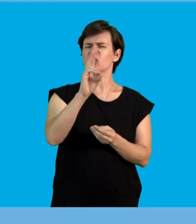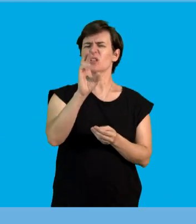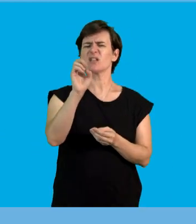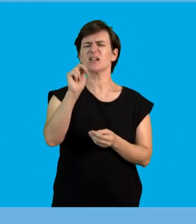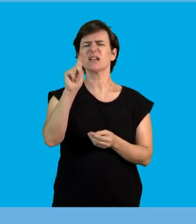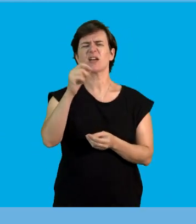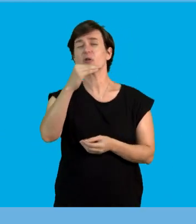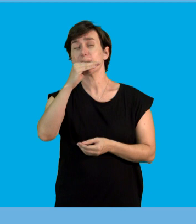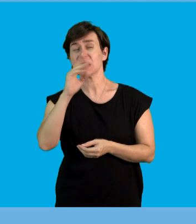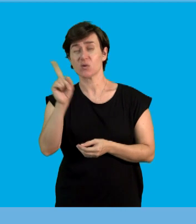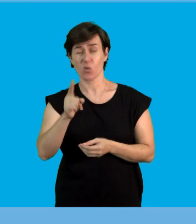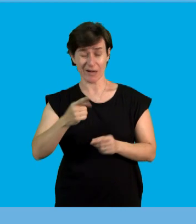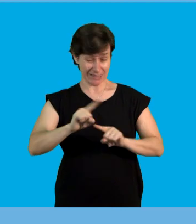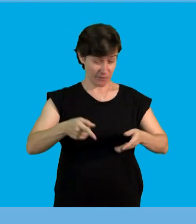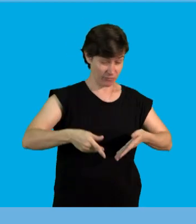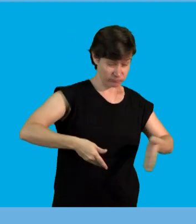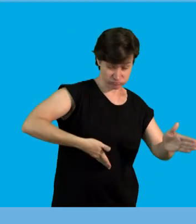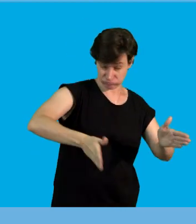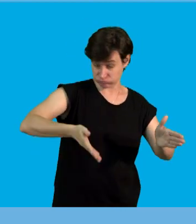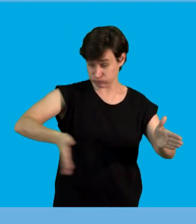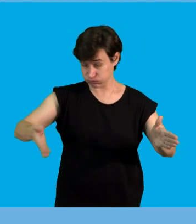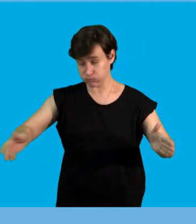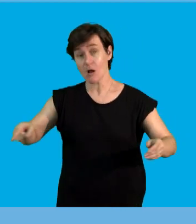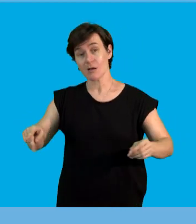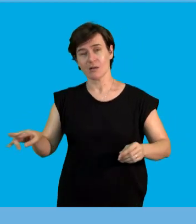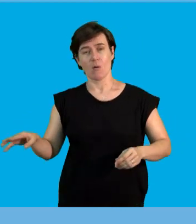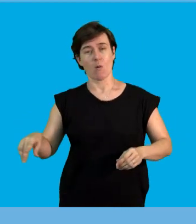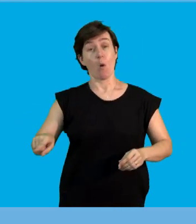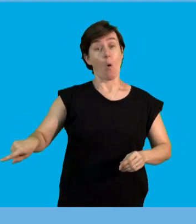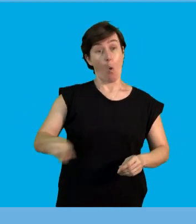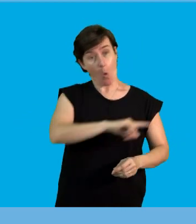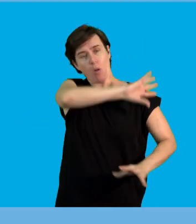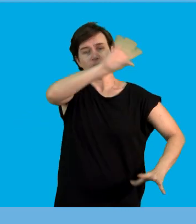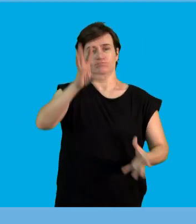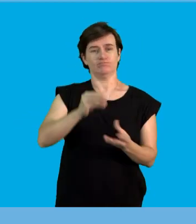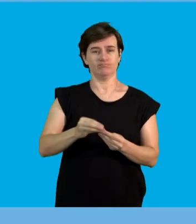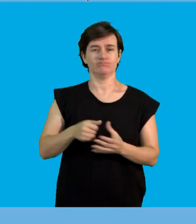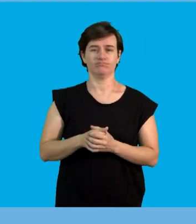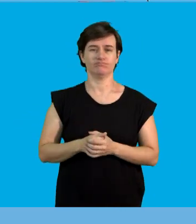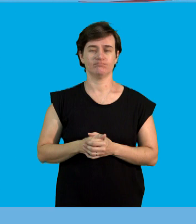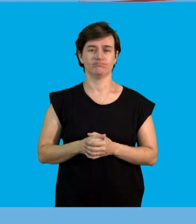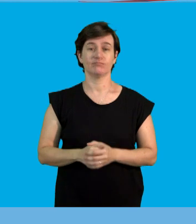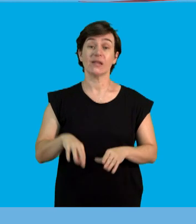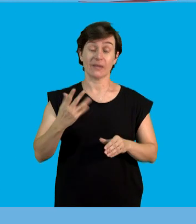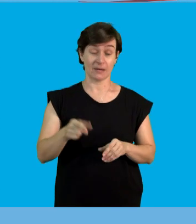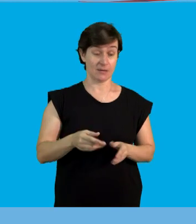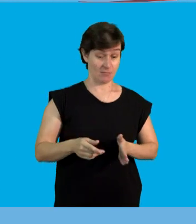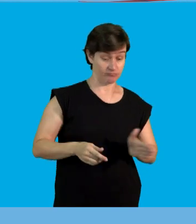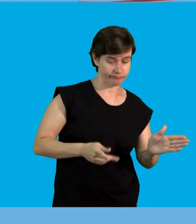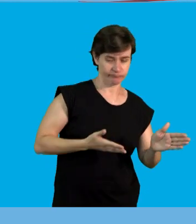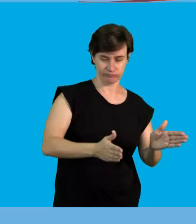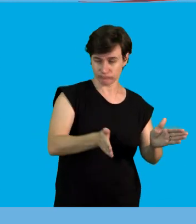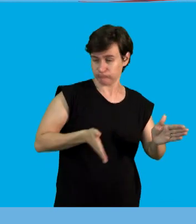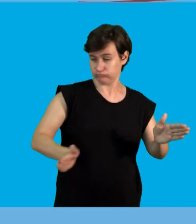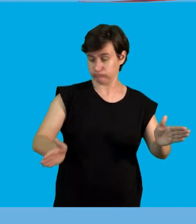current in the branches, and then also the potential difference across the branches of the battery is the same as the